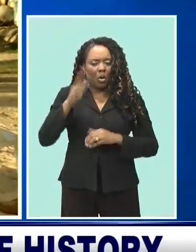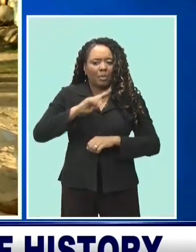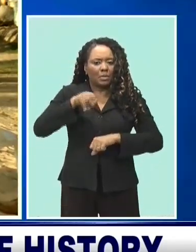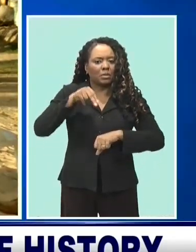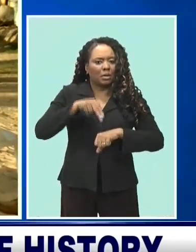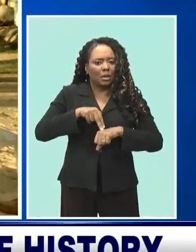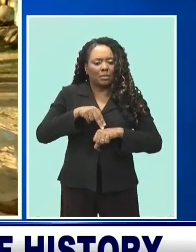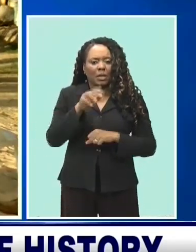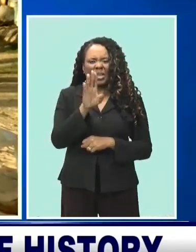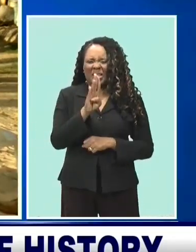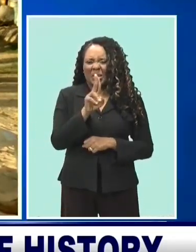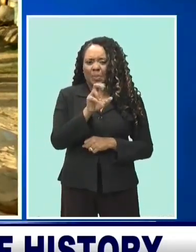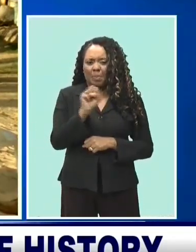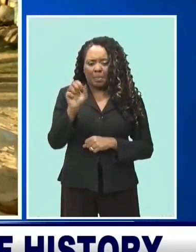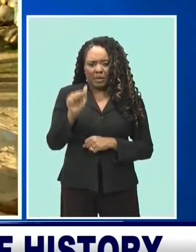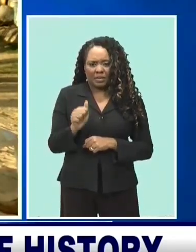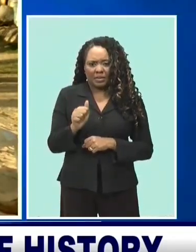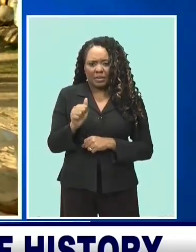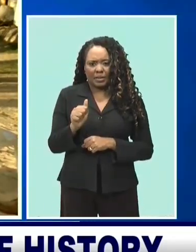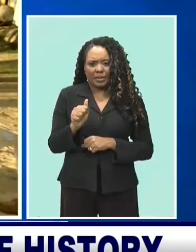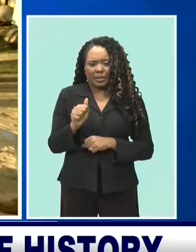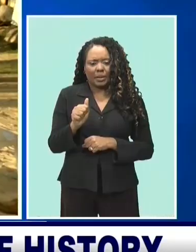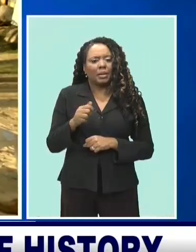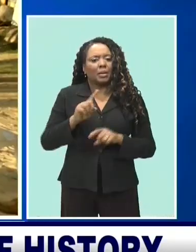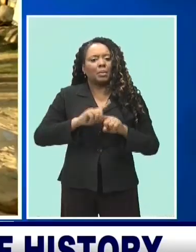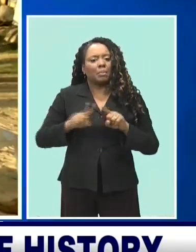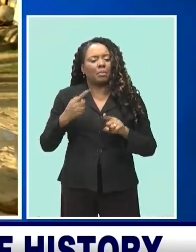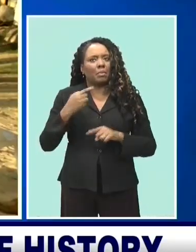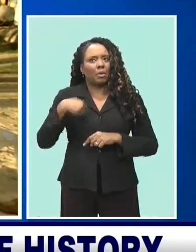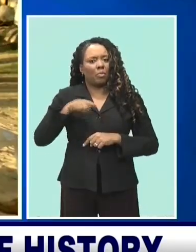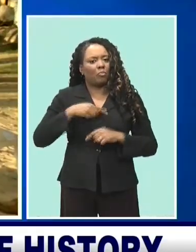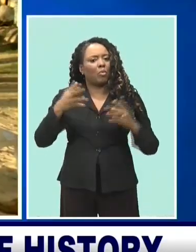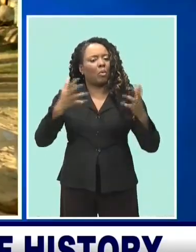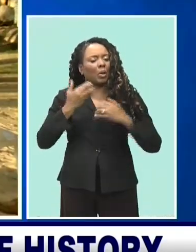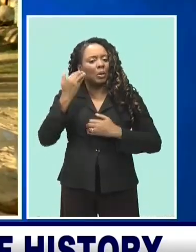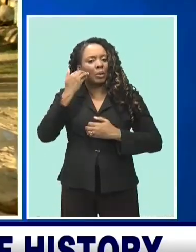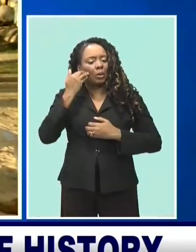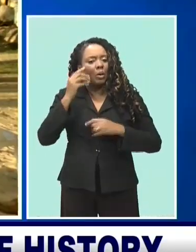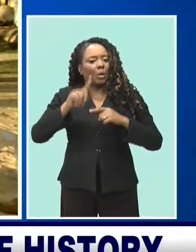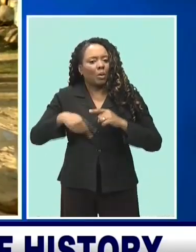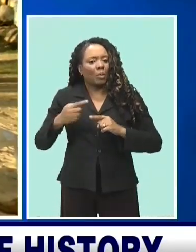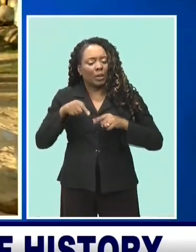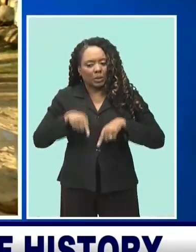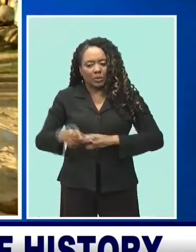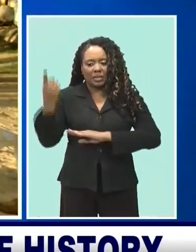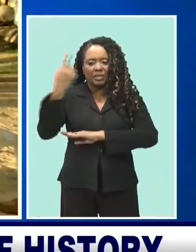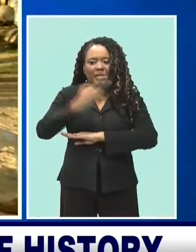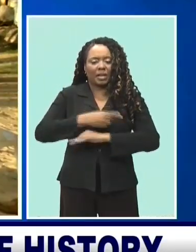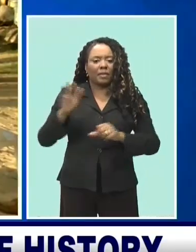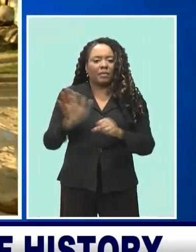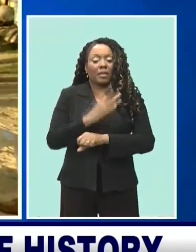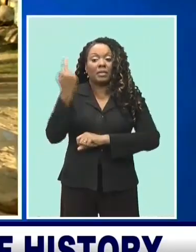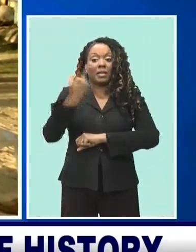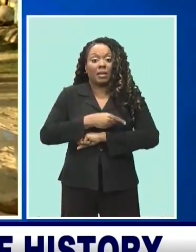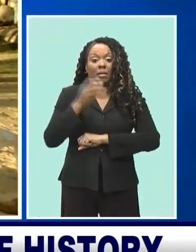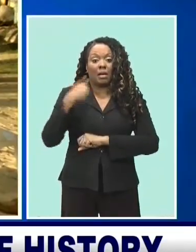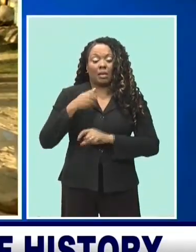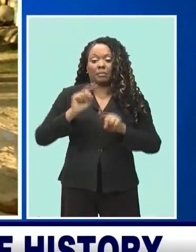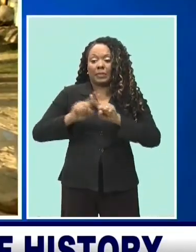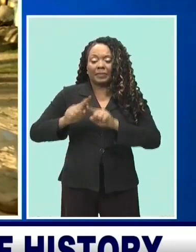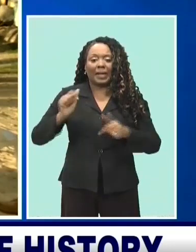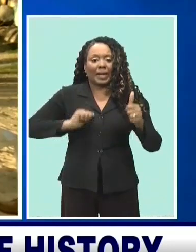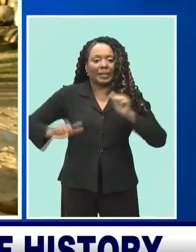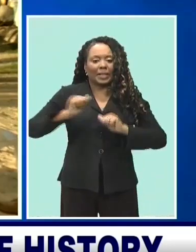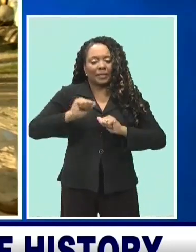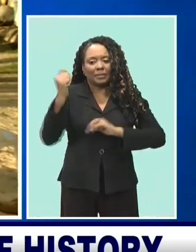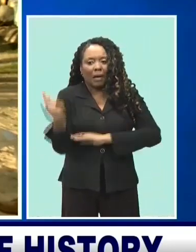at Buster Statue, but we would like to get to the point, we dream of the day, when the entire day there are a series of activities in different